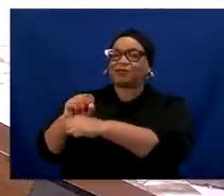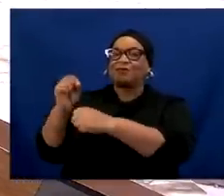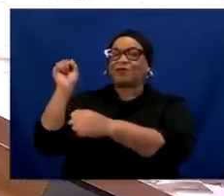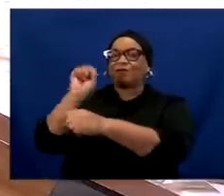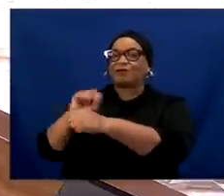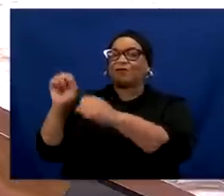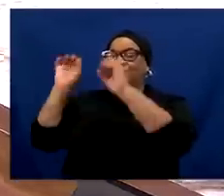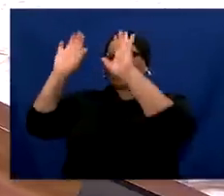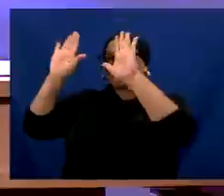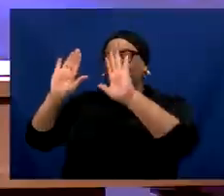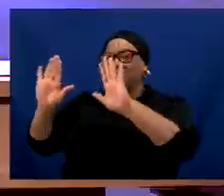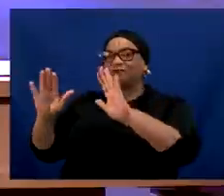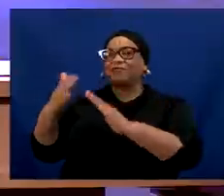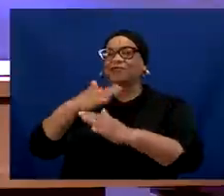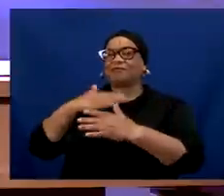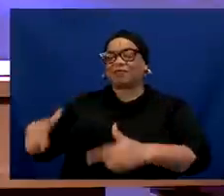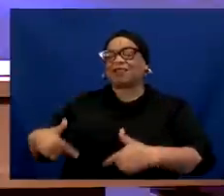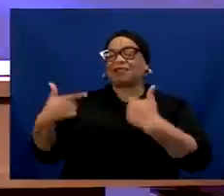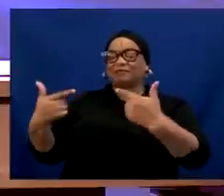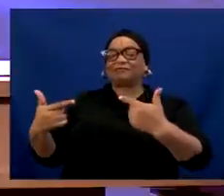my life.